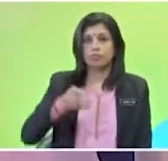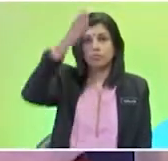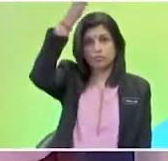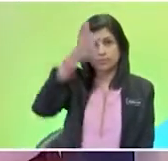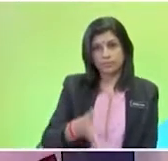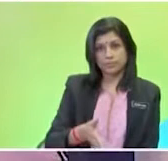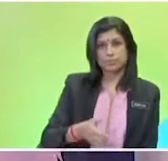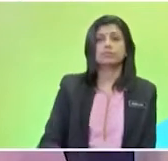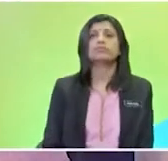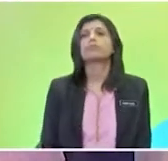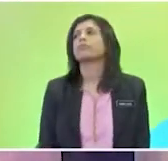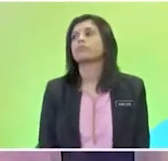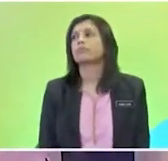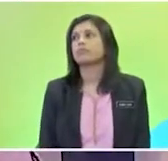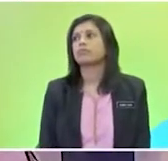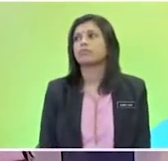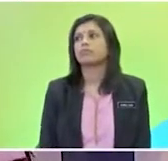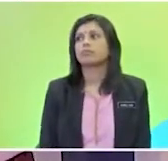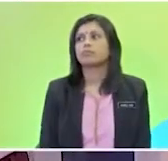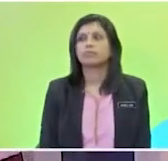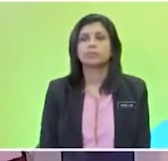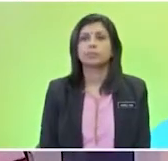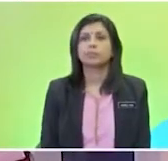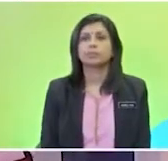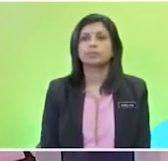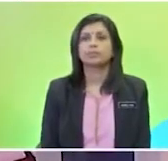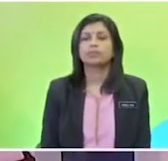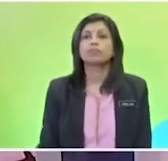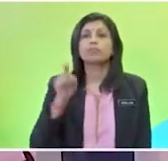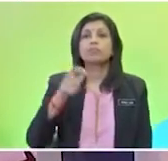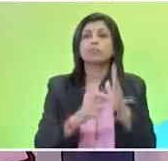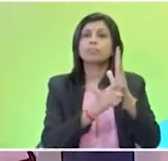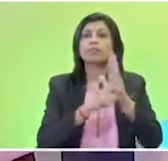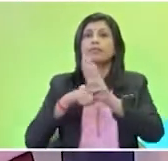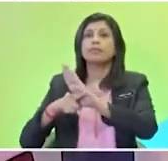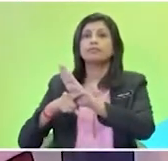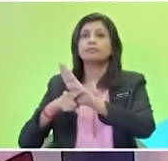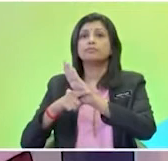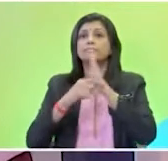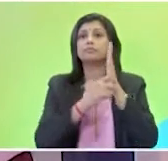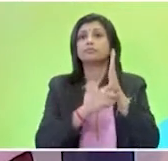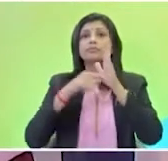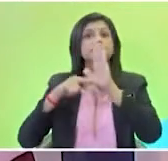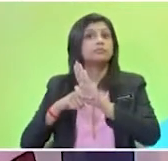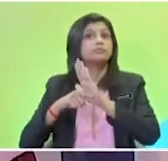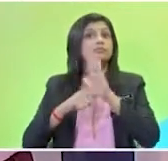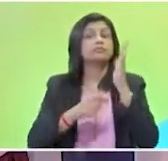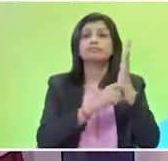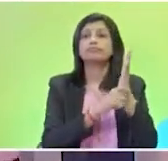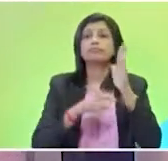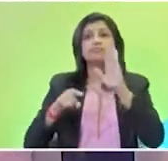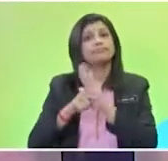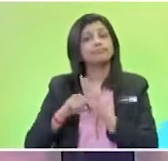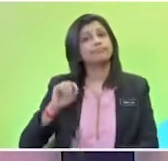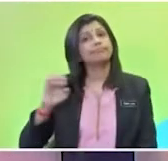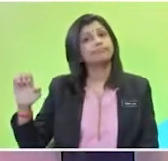Okay. So, I'm not sure if I'm right, but I'll try. So, the answer is... And what is the operation involving? Addition or subtraction?